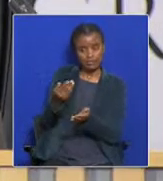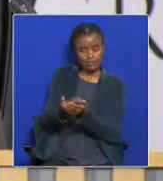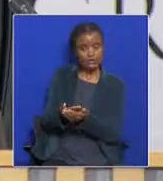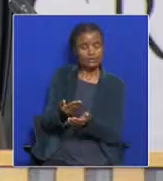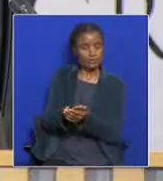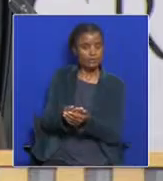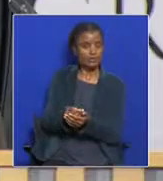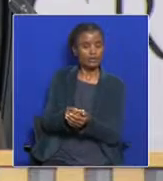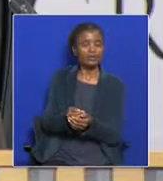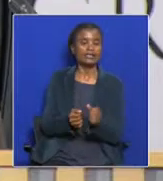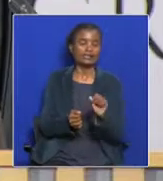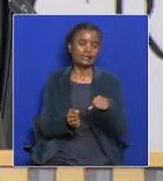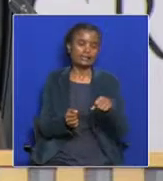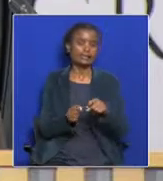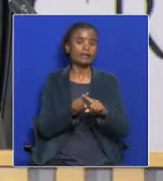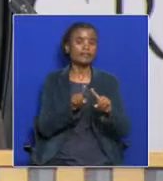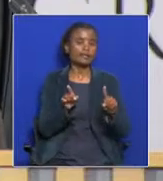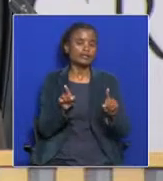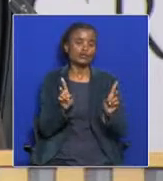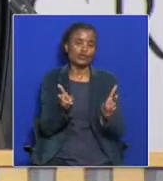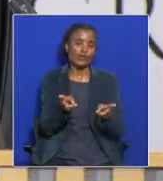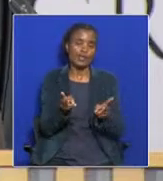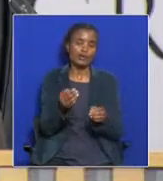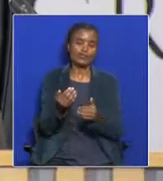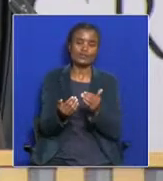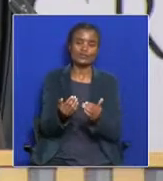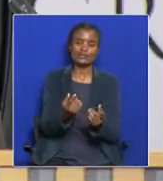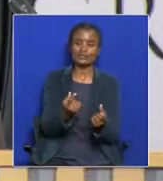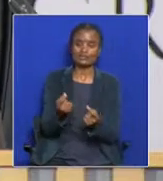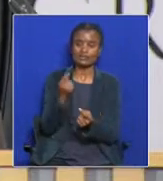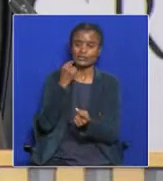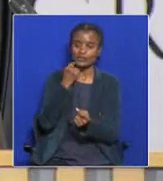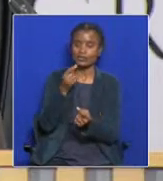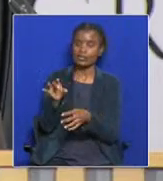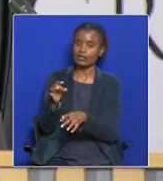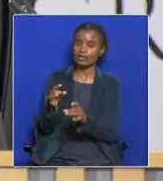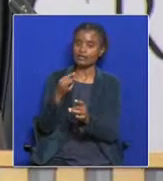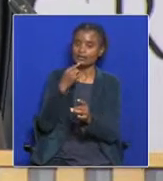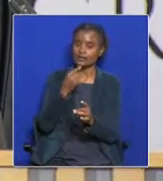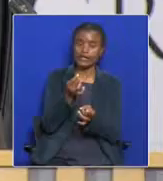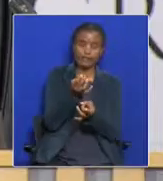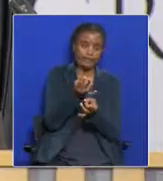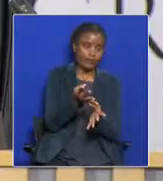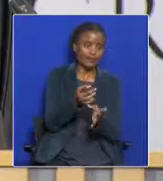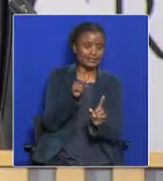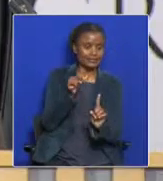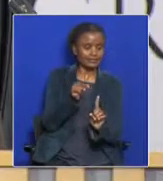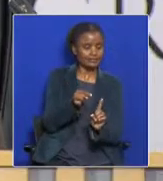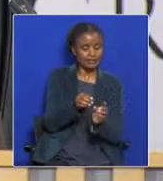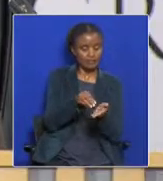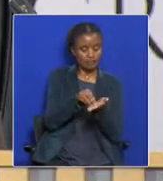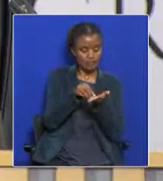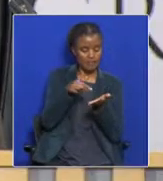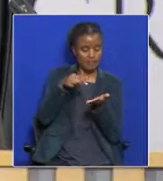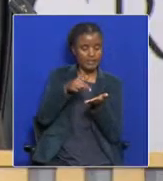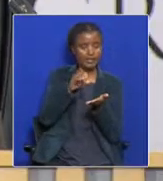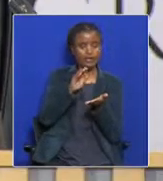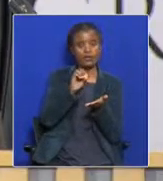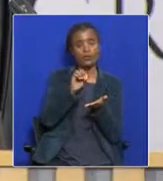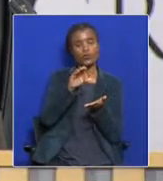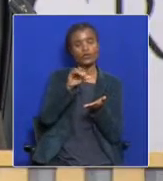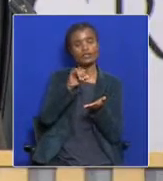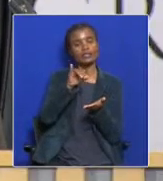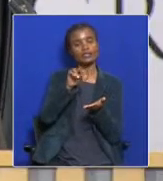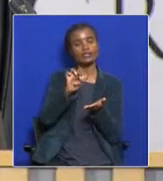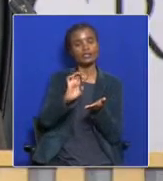Commissioner, it's just going to tell you it's cocaine. But I'm going to give you advice on how to really check if it's a good quality, and if I was that way